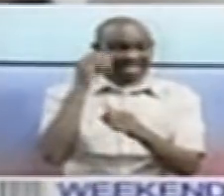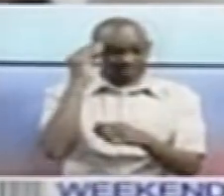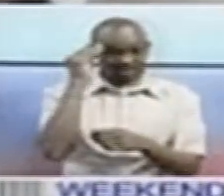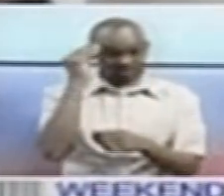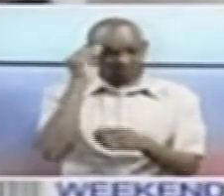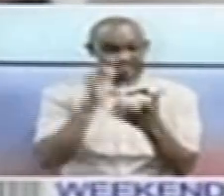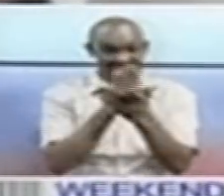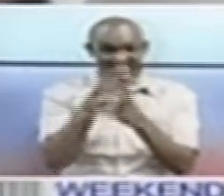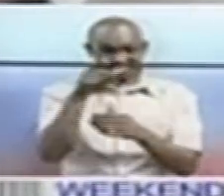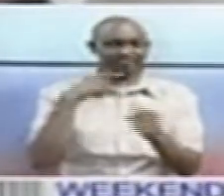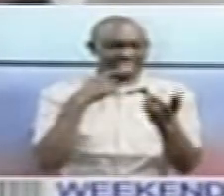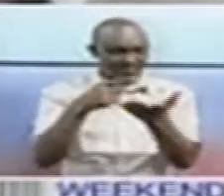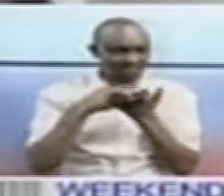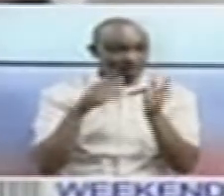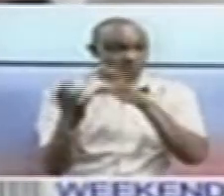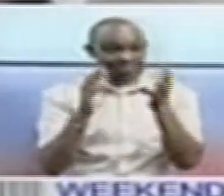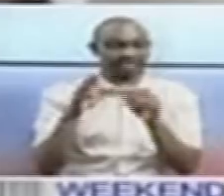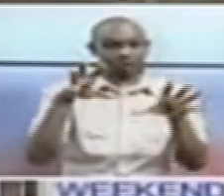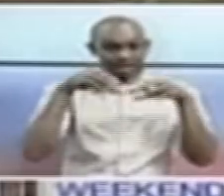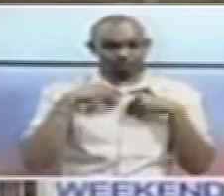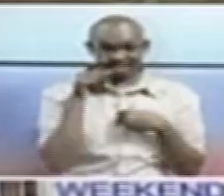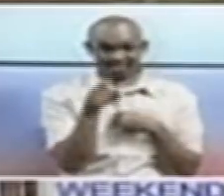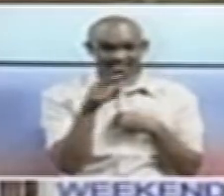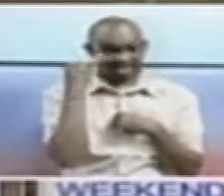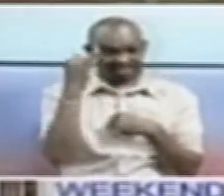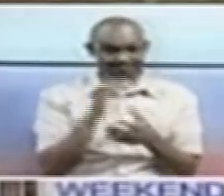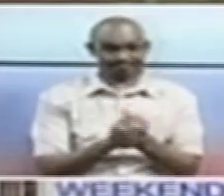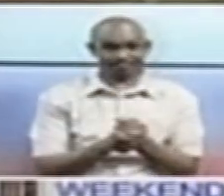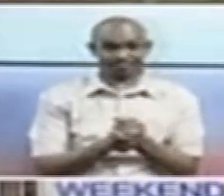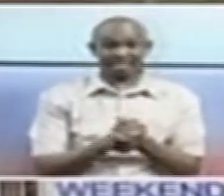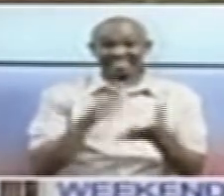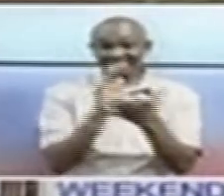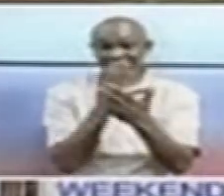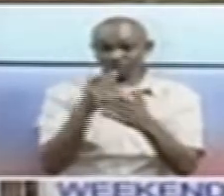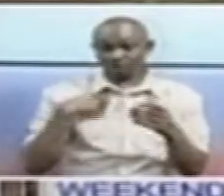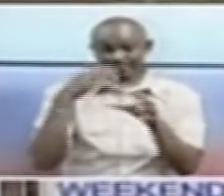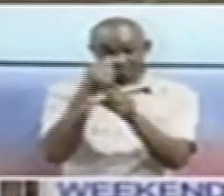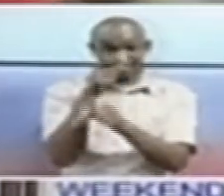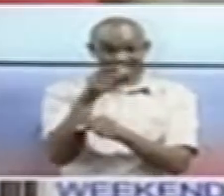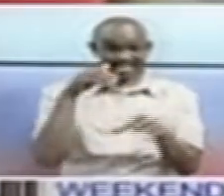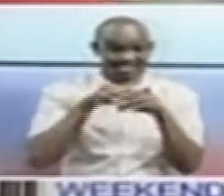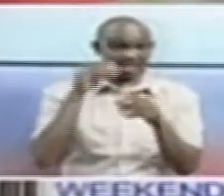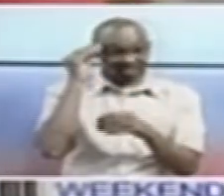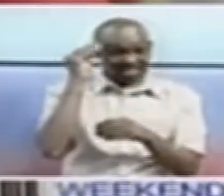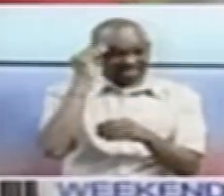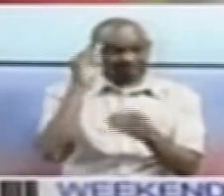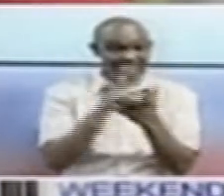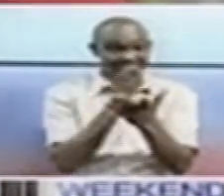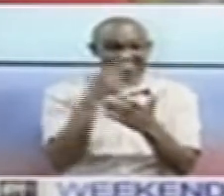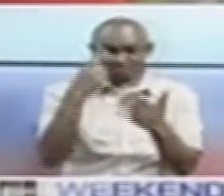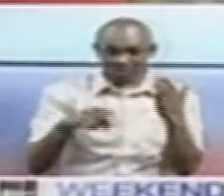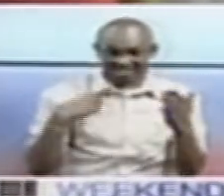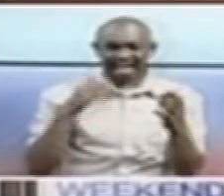education sector is debating whether to adopt. A section of stakeholders in the education sector